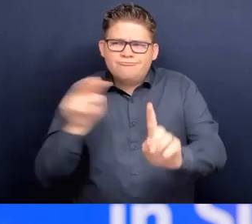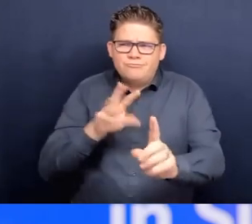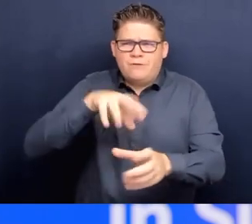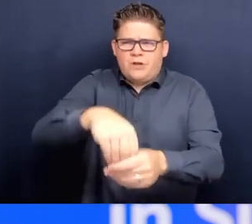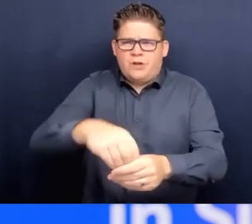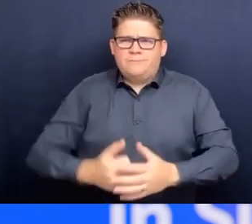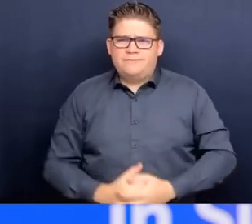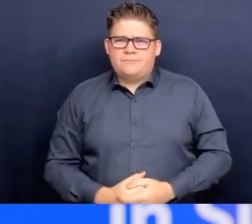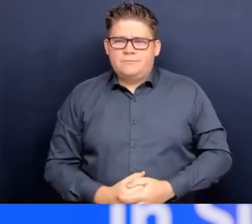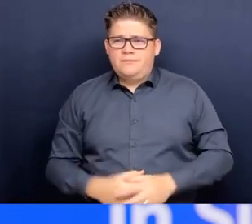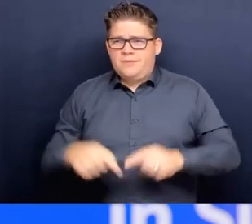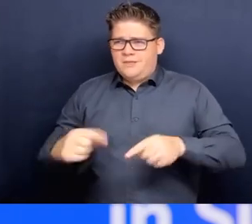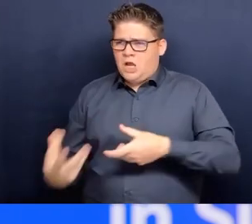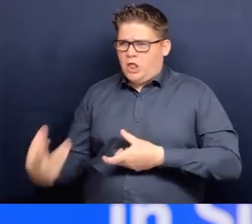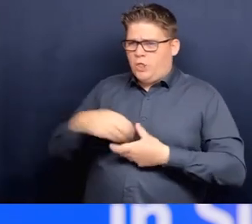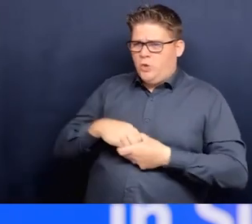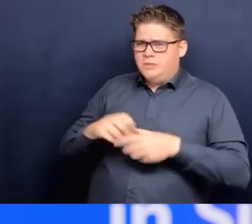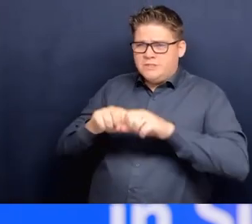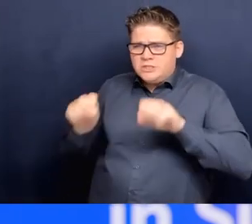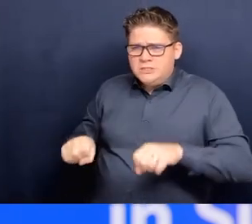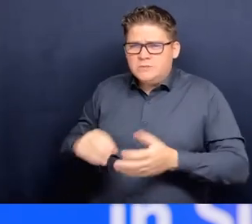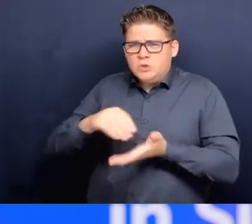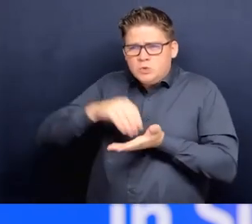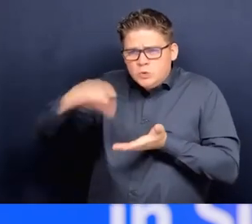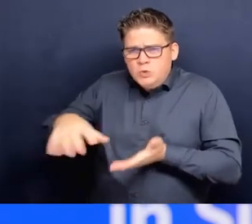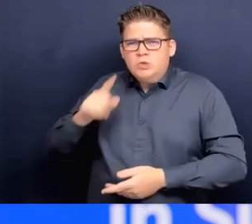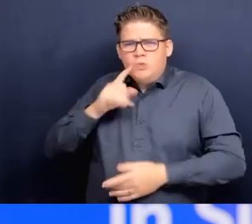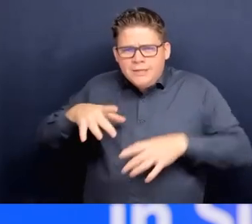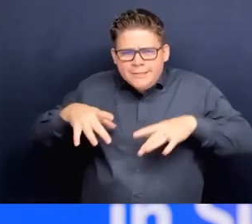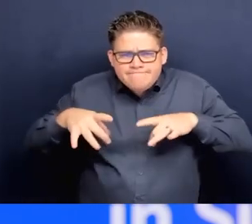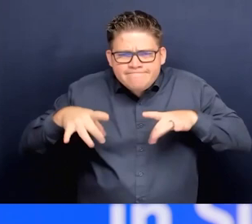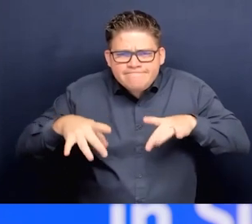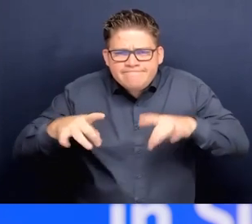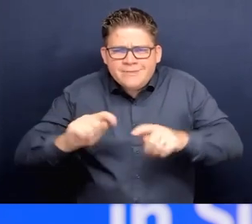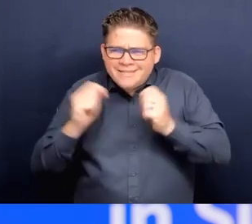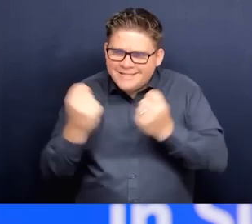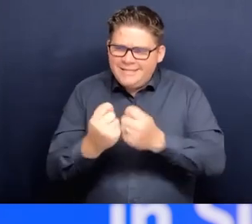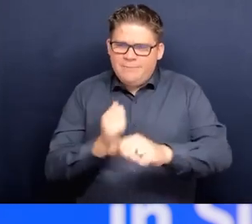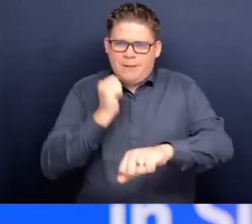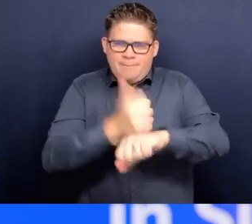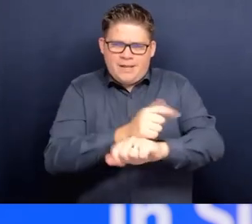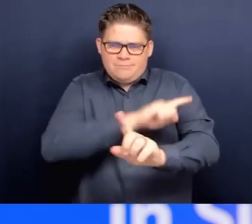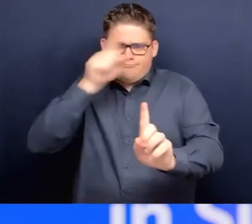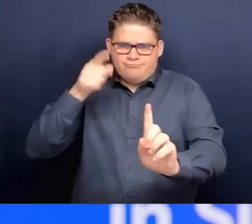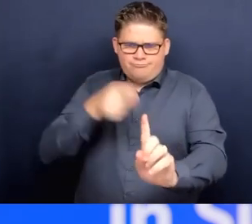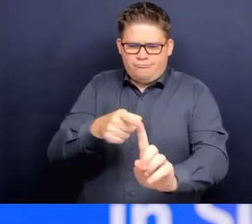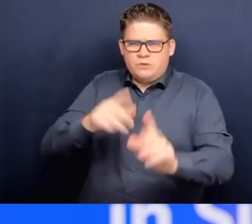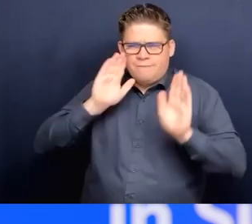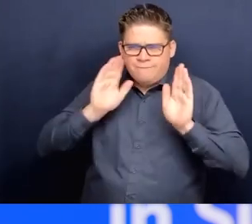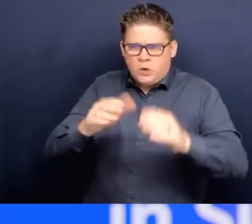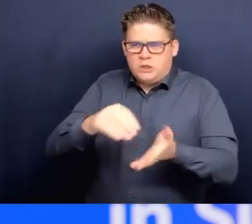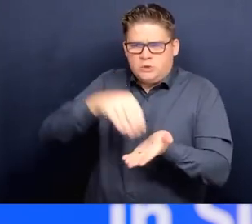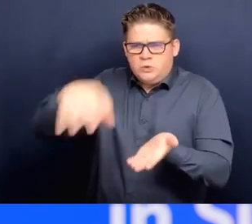Inuit, and Métis perspectives. This is going to be very inclusive. And students will be able to learn the team-based primary